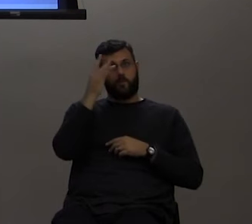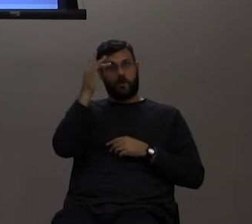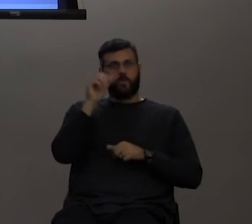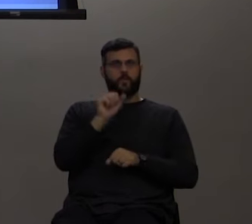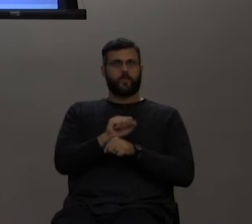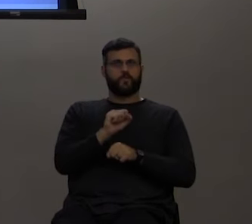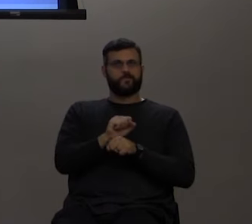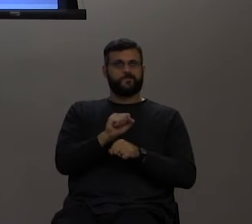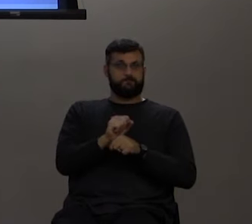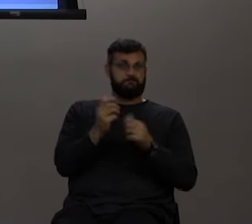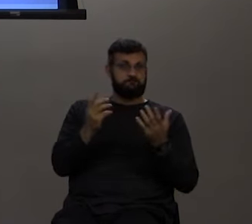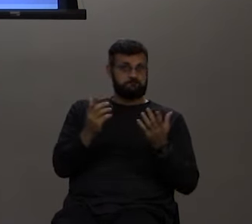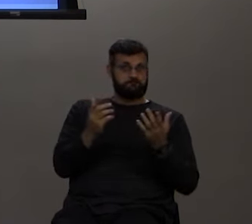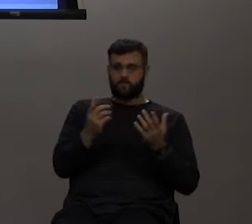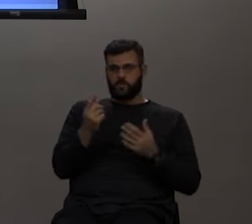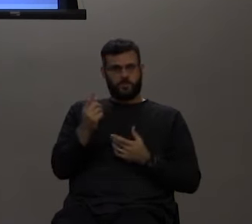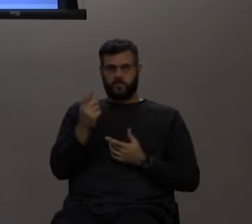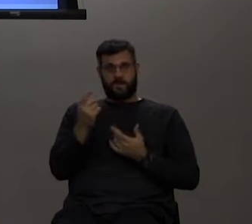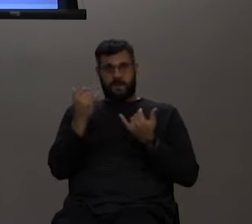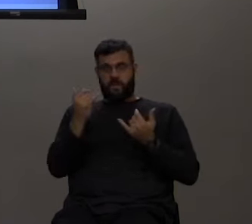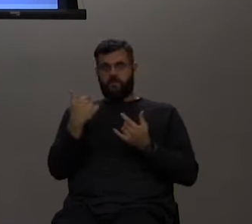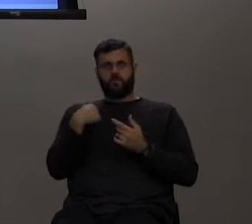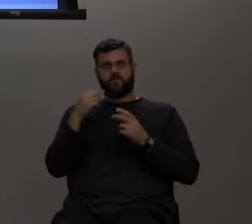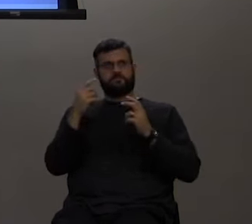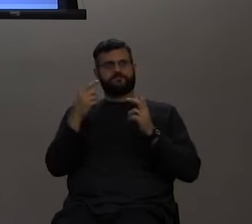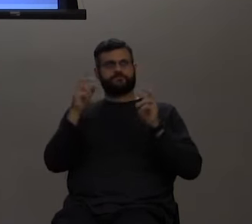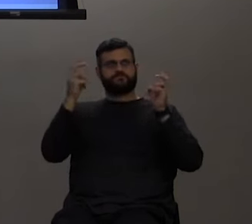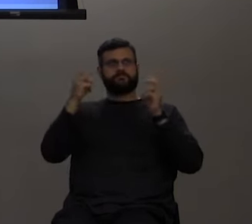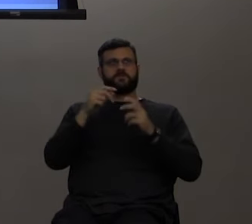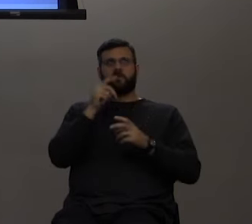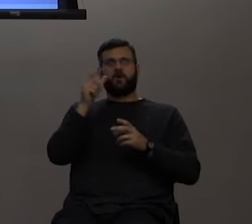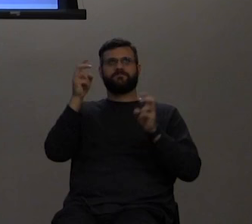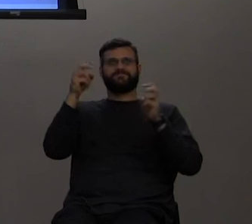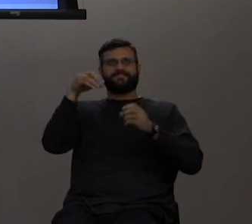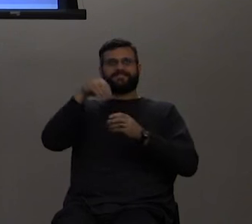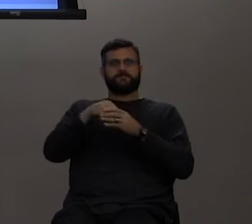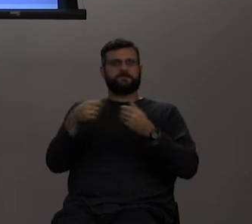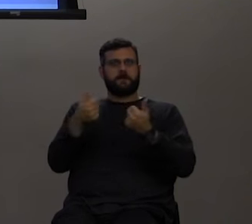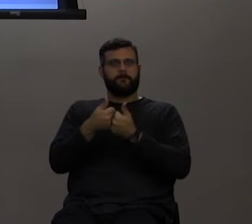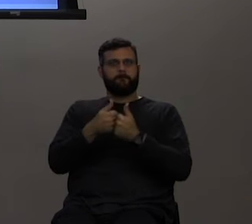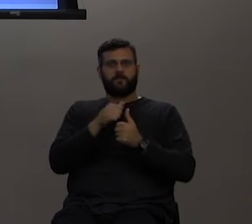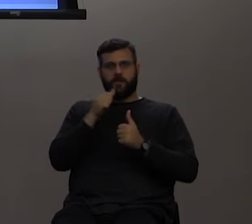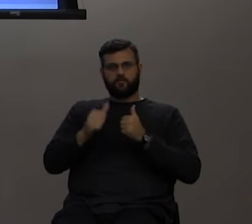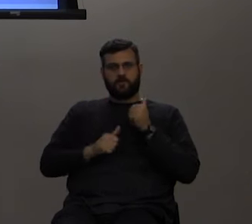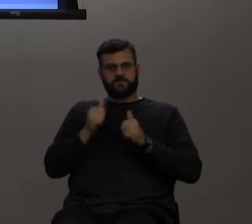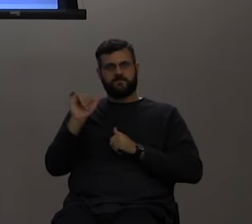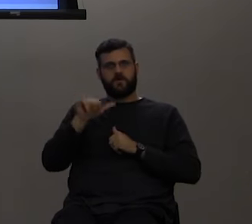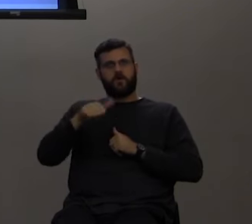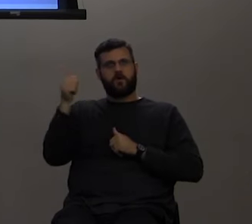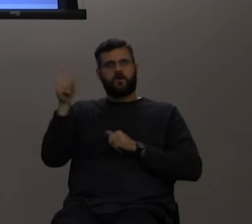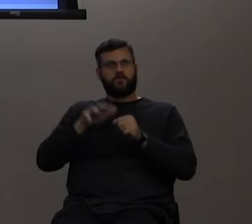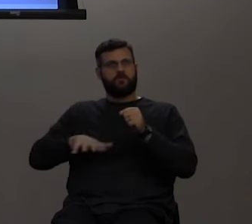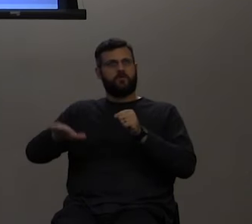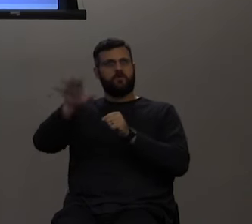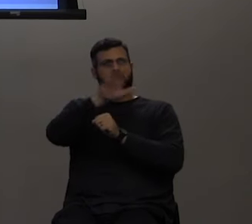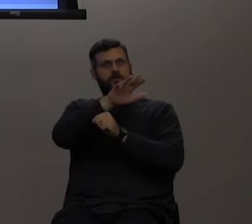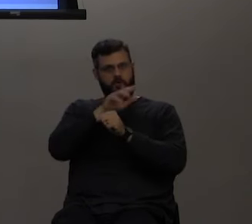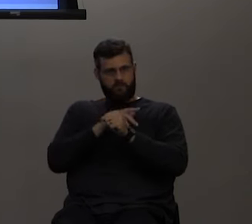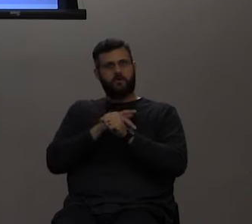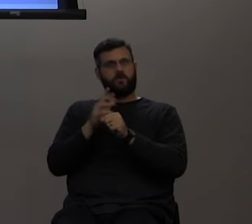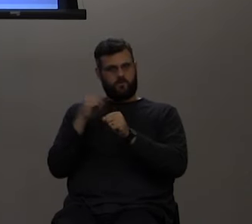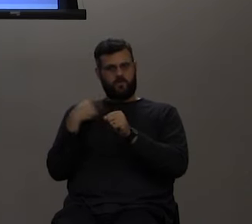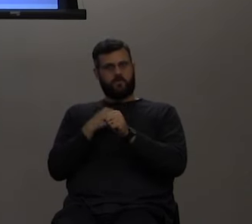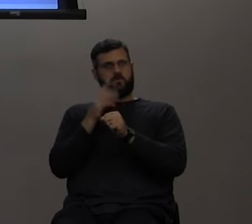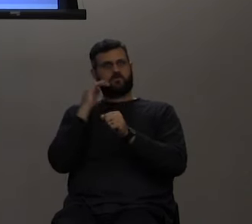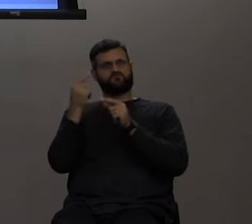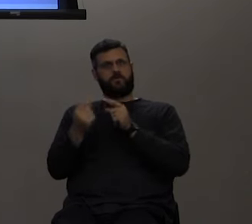work. And so if we are not in the game and being as aggressive as our neighbors, then we are going to